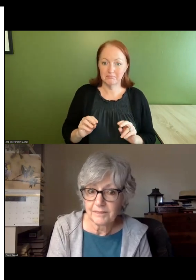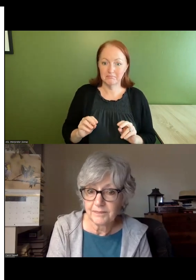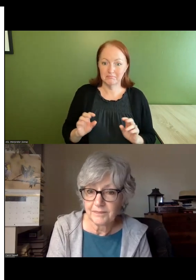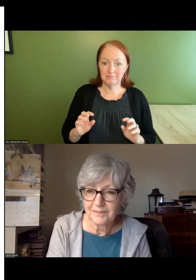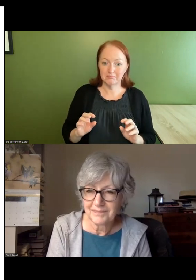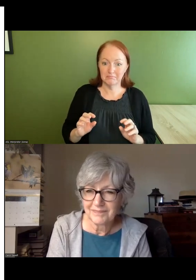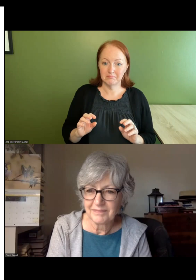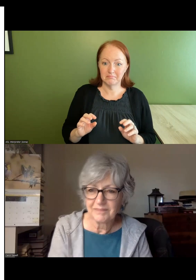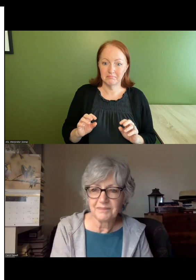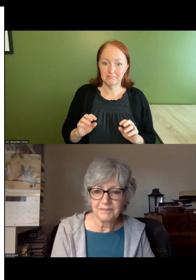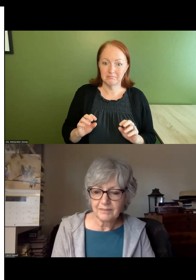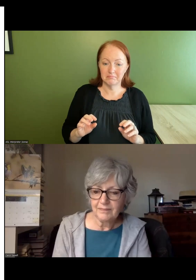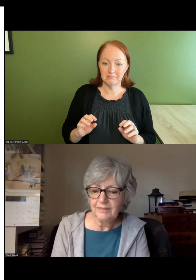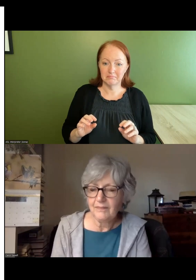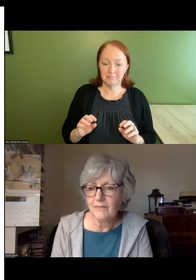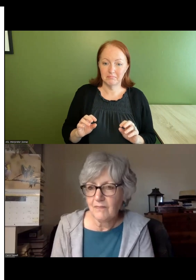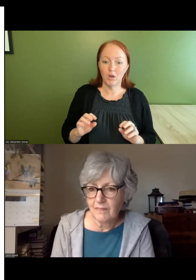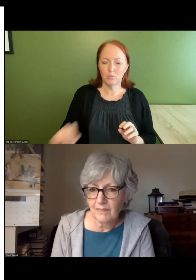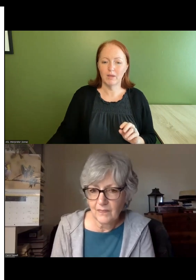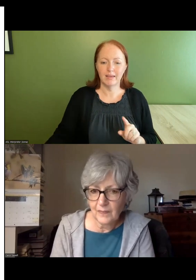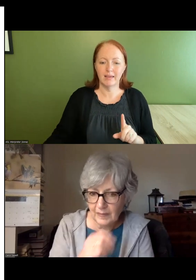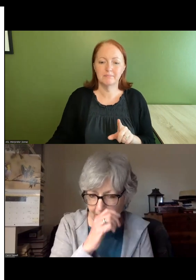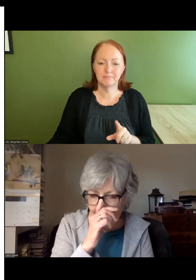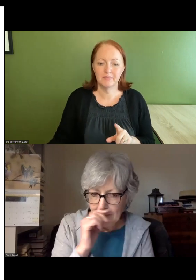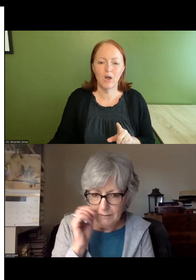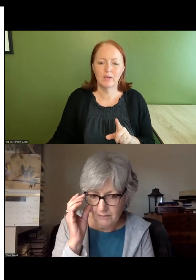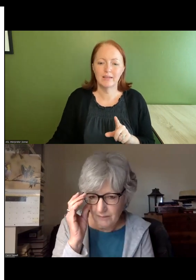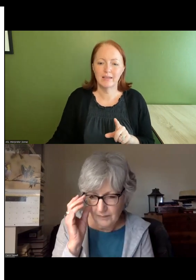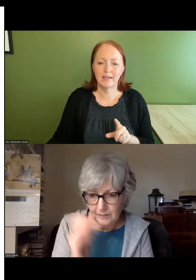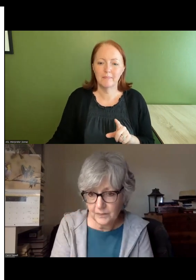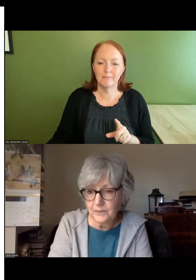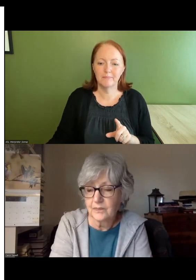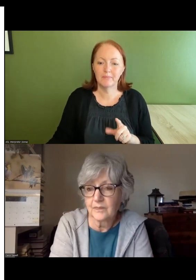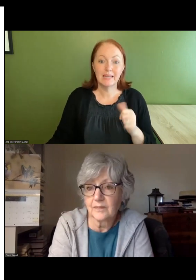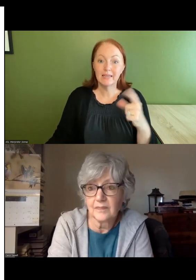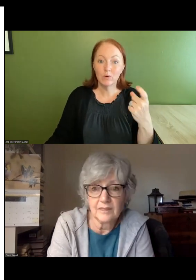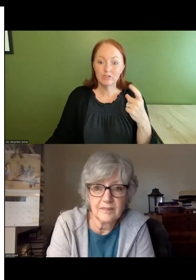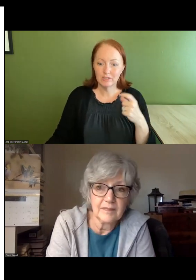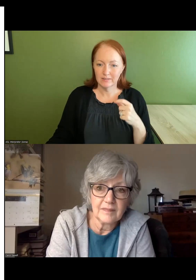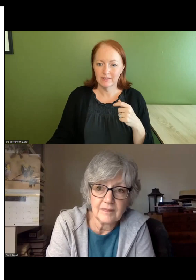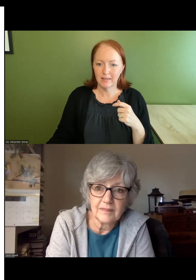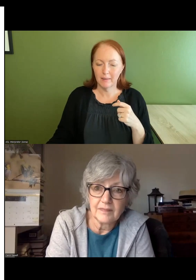You, Carol. Just checking to see if there's any questions from committee members.